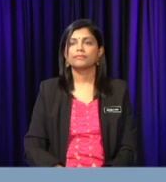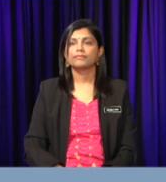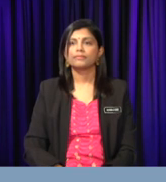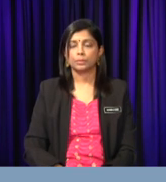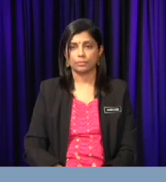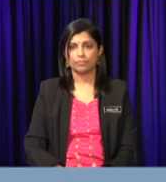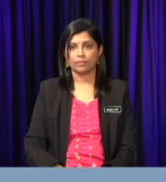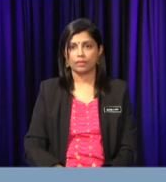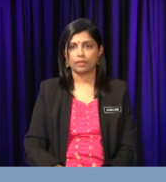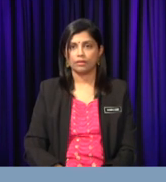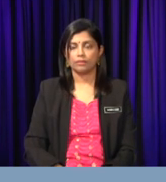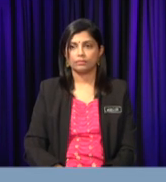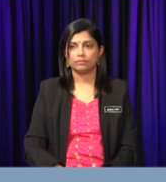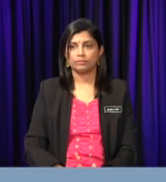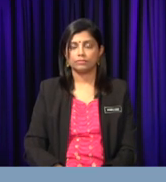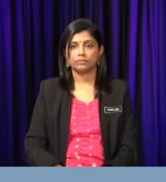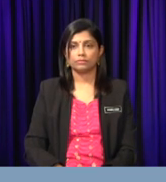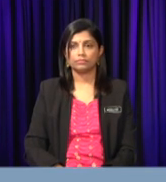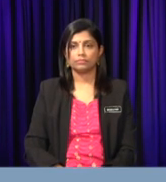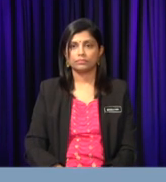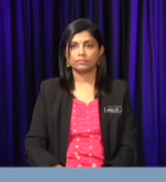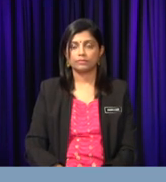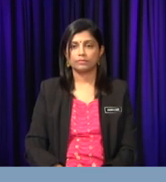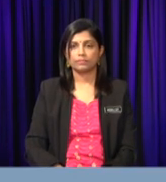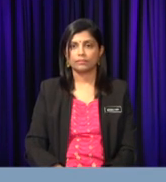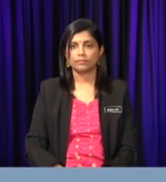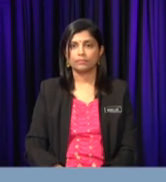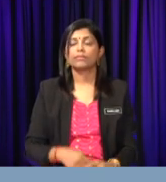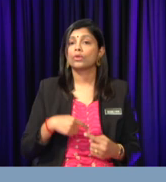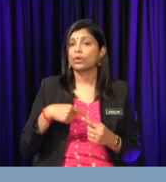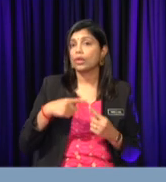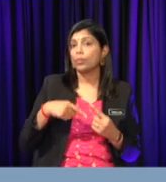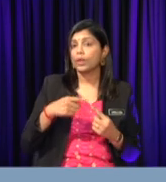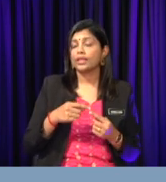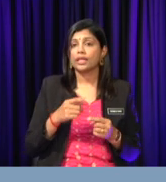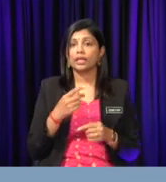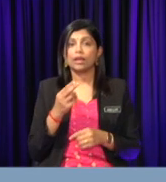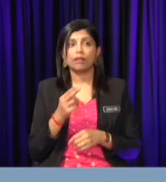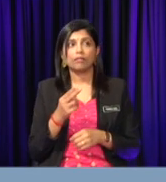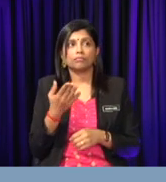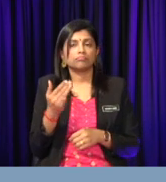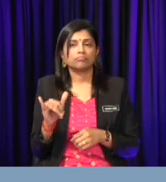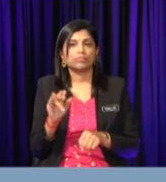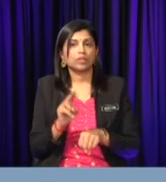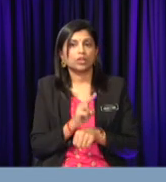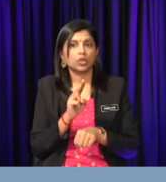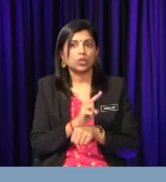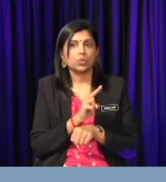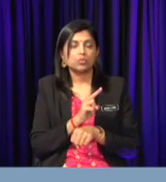Advertising in social media, when they advertise through celebrities or any